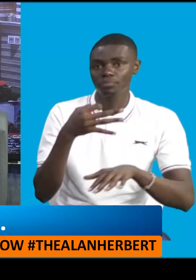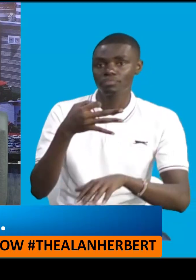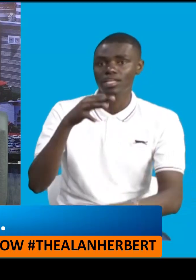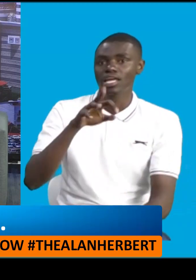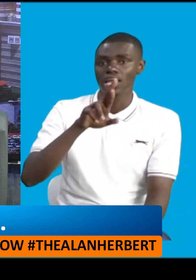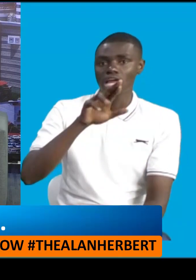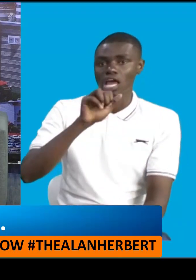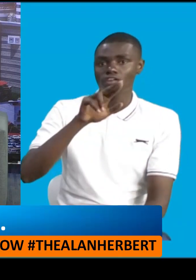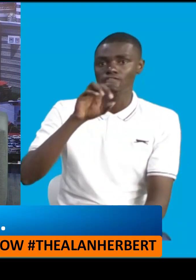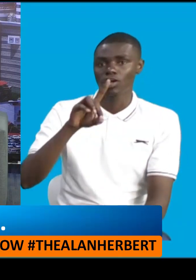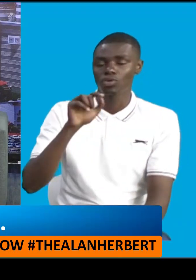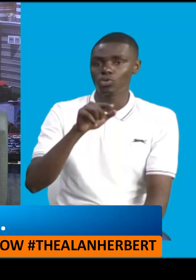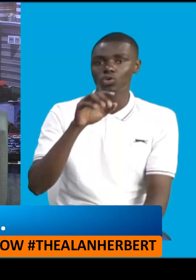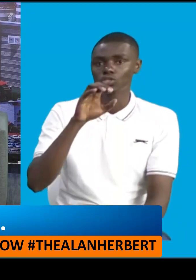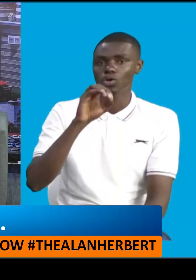it's fraud.